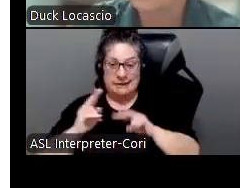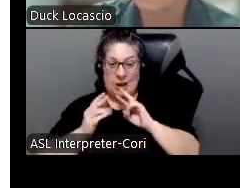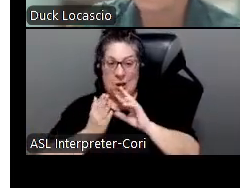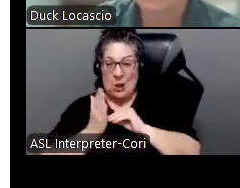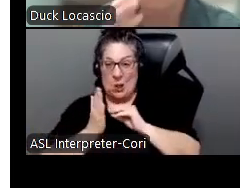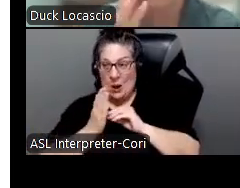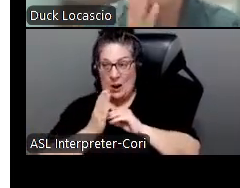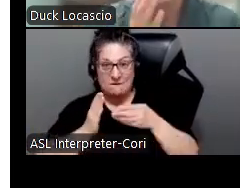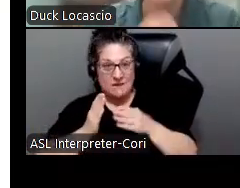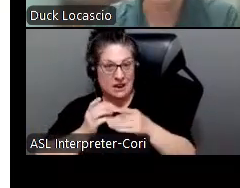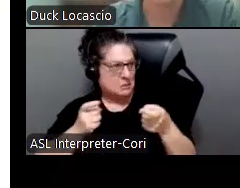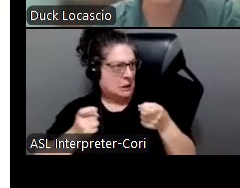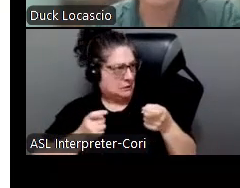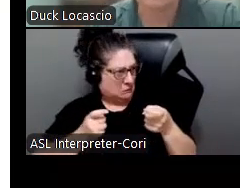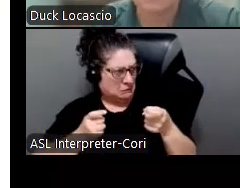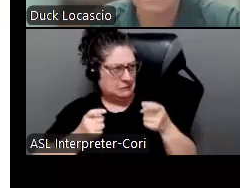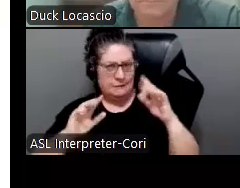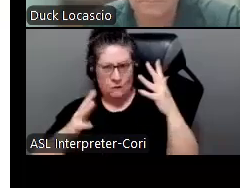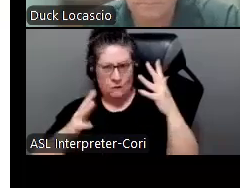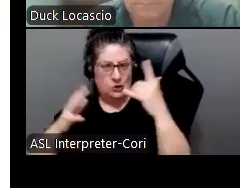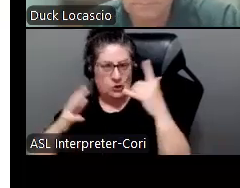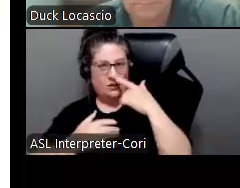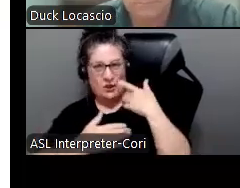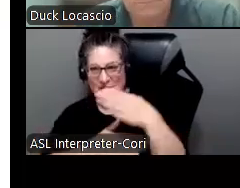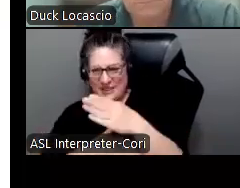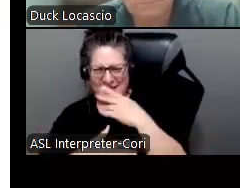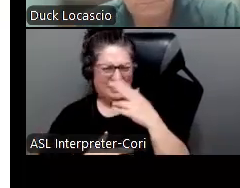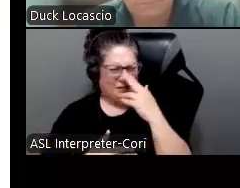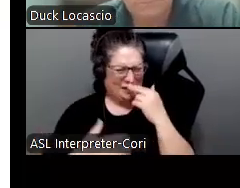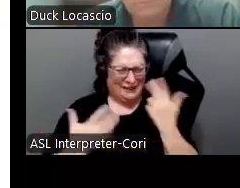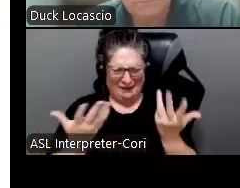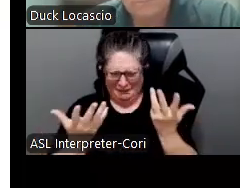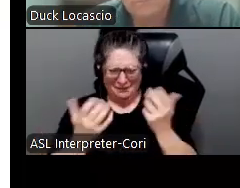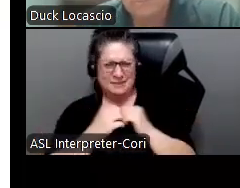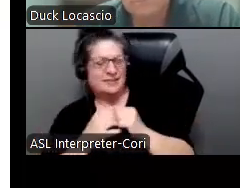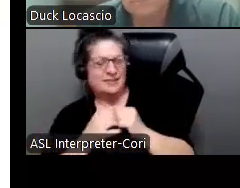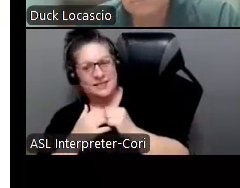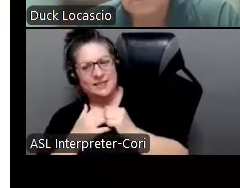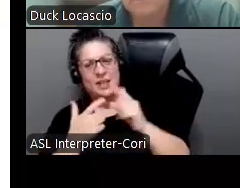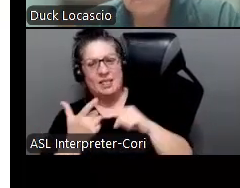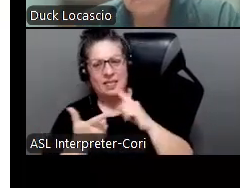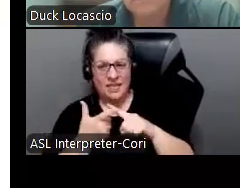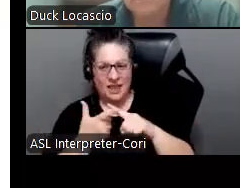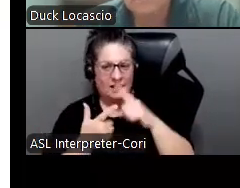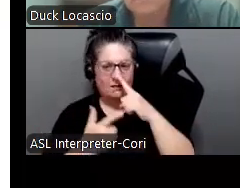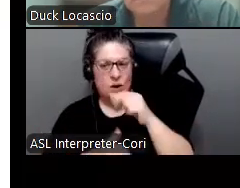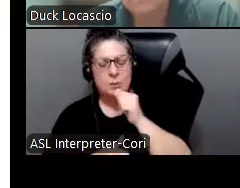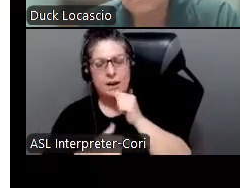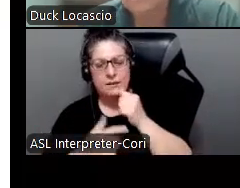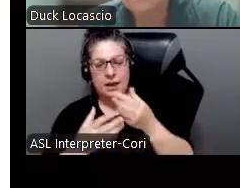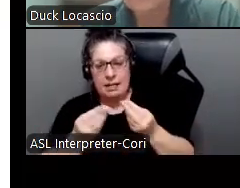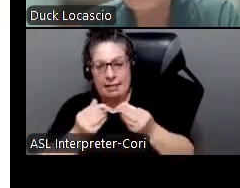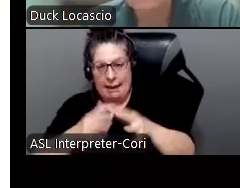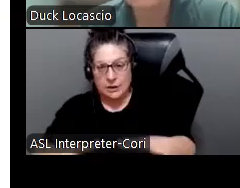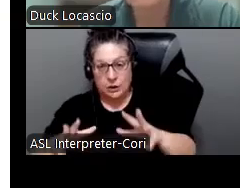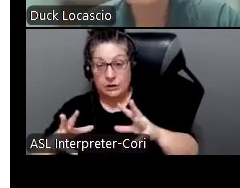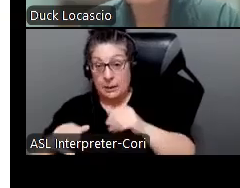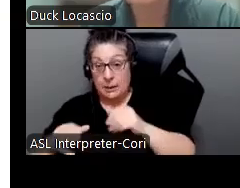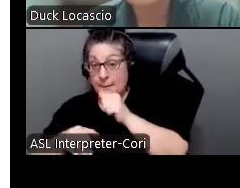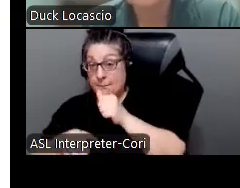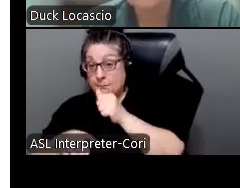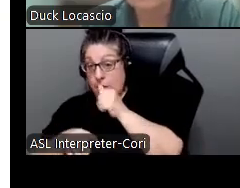fish management and forestry for fish. So then for private landowners, now in my private